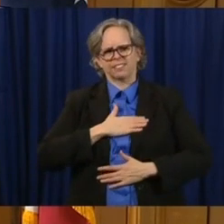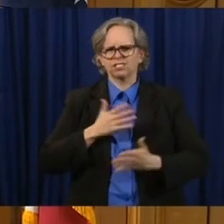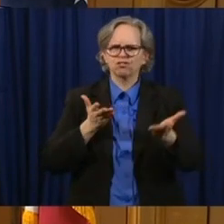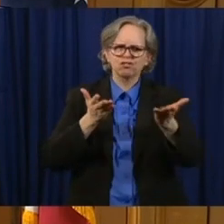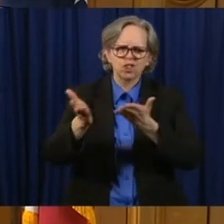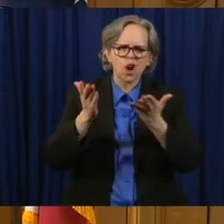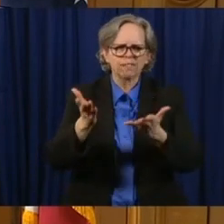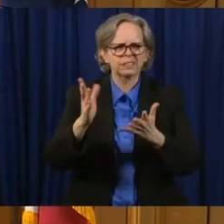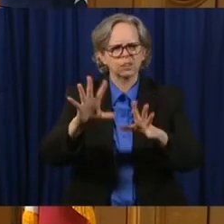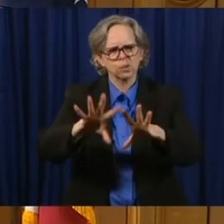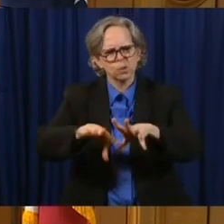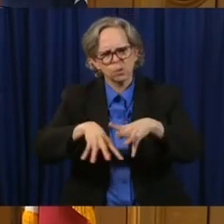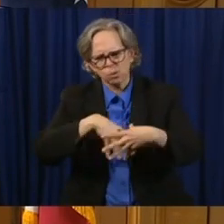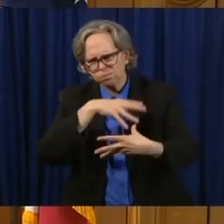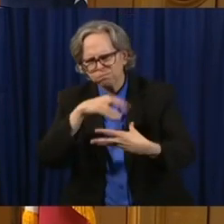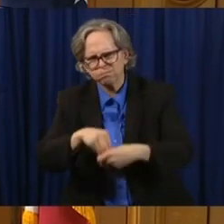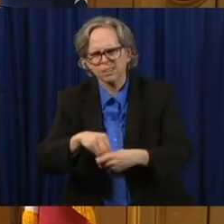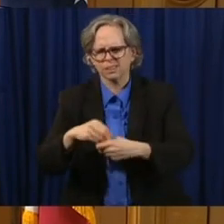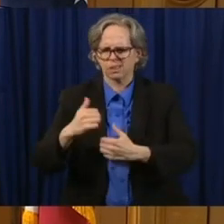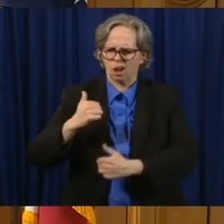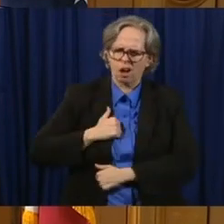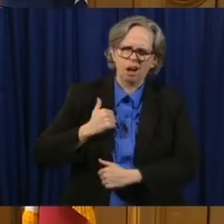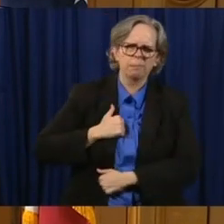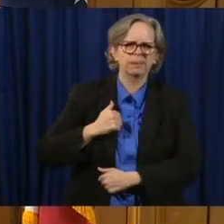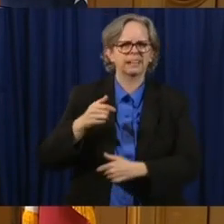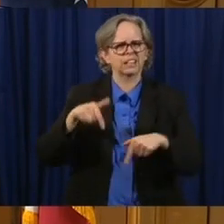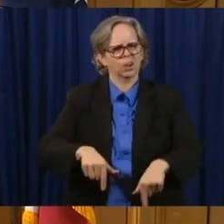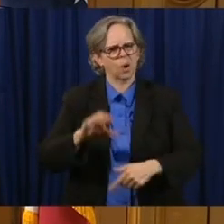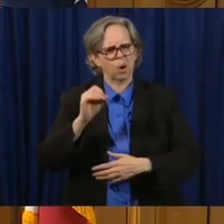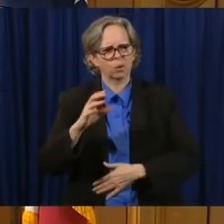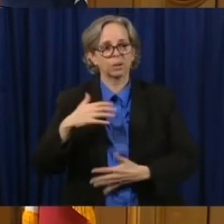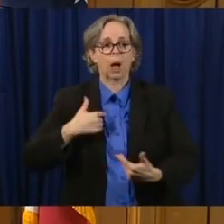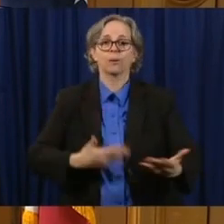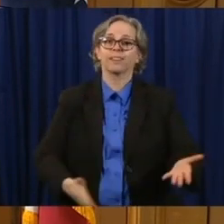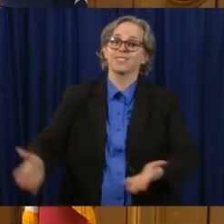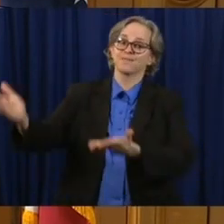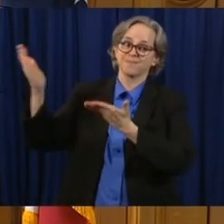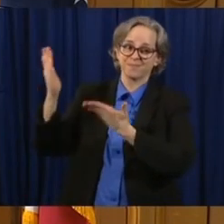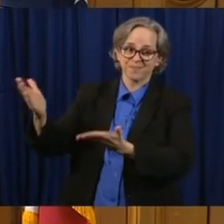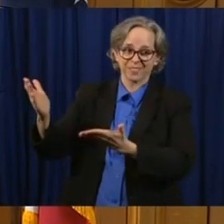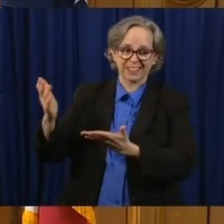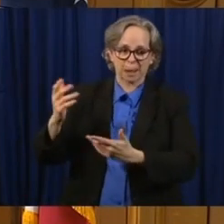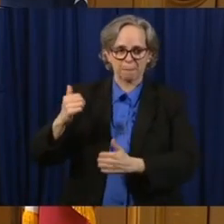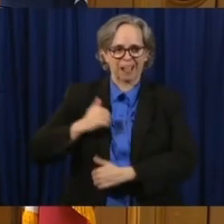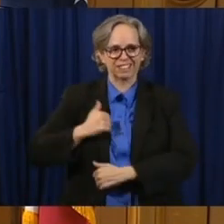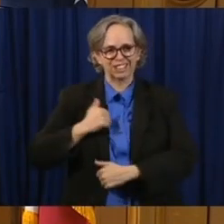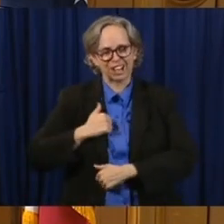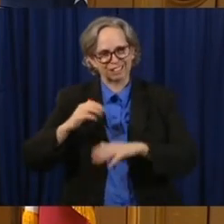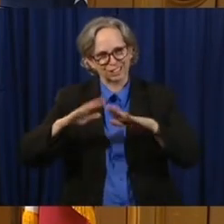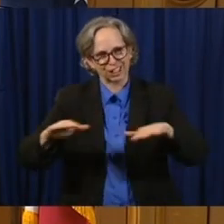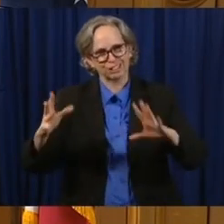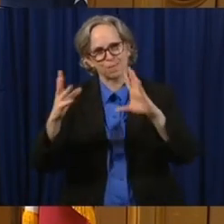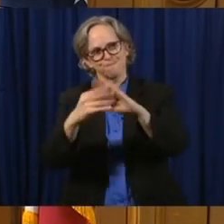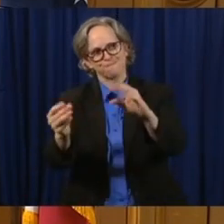of our armed forces. Let's now take a look at some of Ohio's military children.